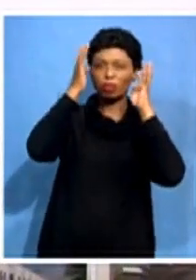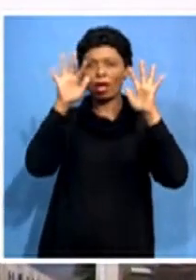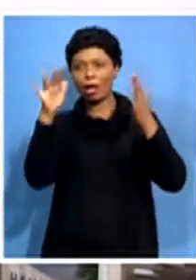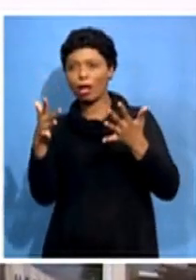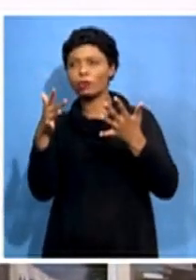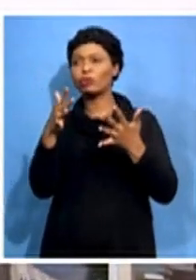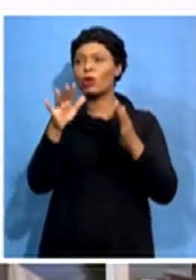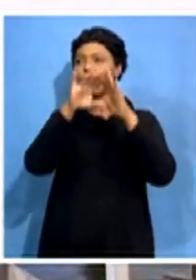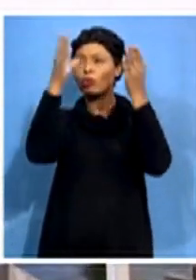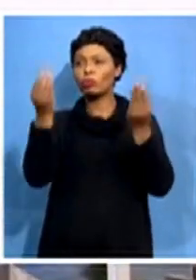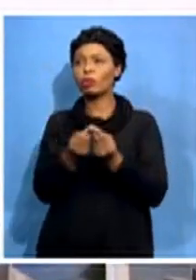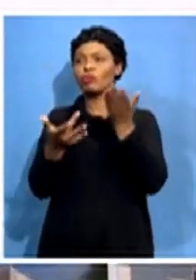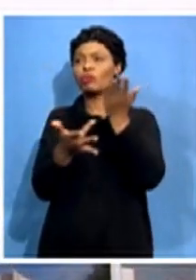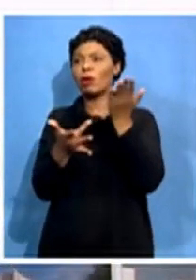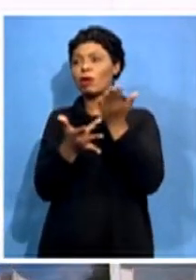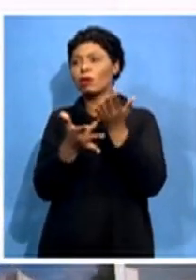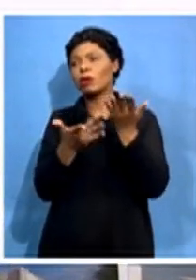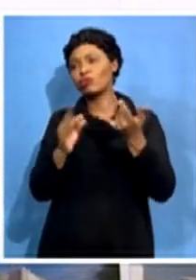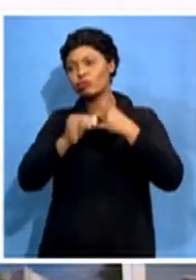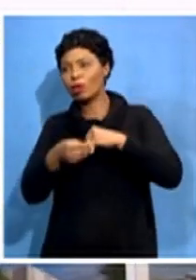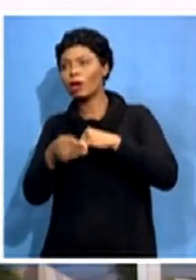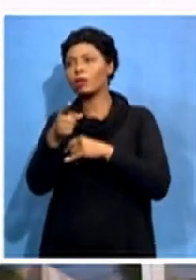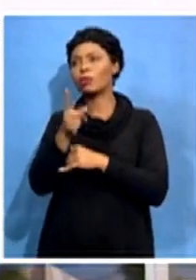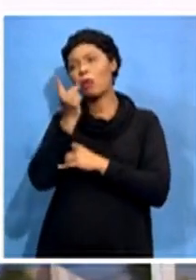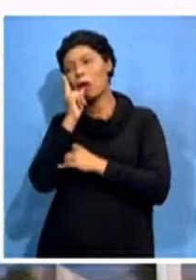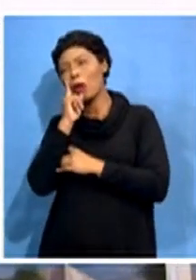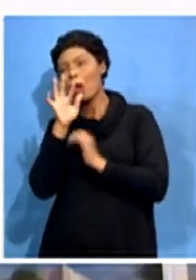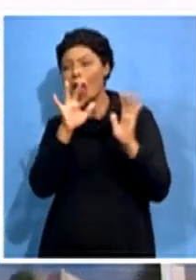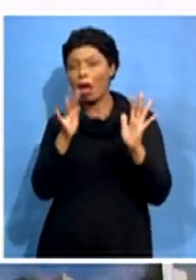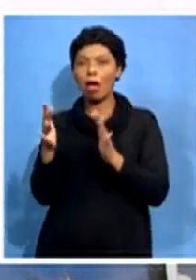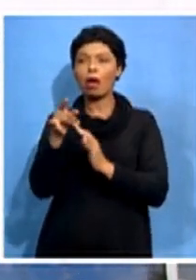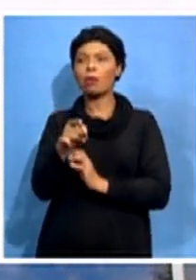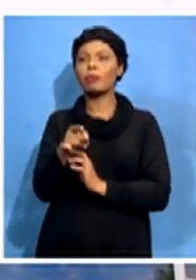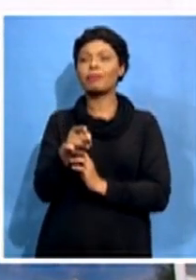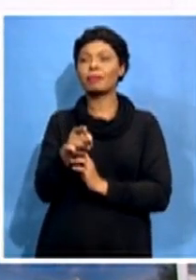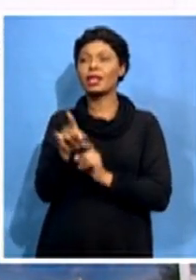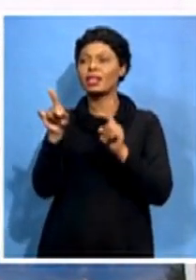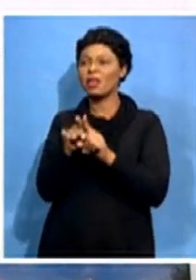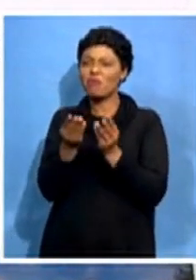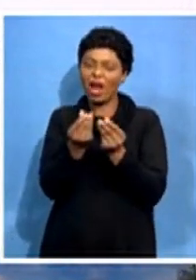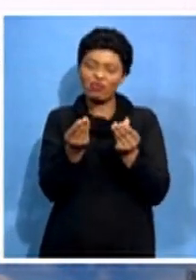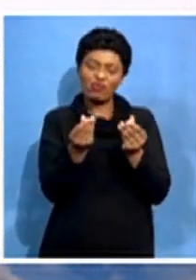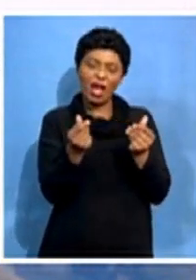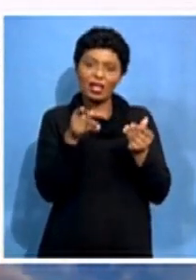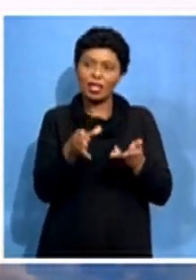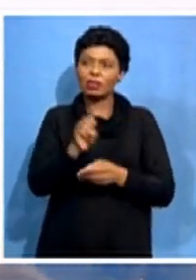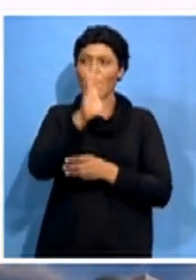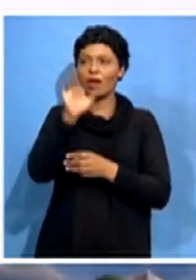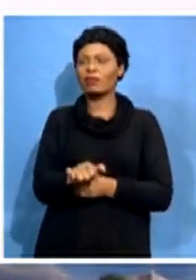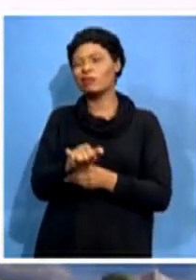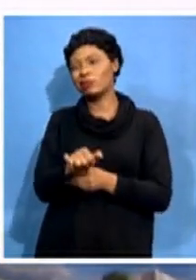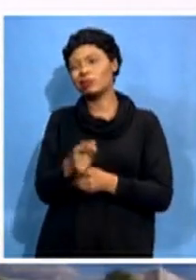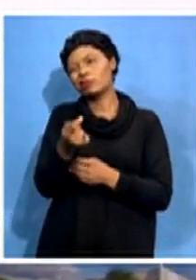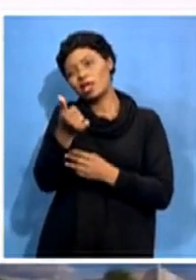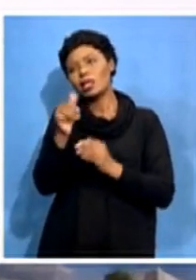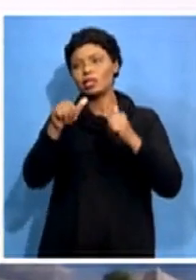deep clays. We also have a challenge in terms of materials in South Africa at the moment, structural steel shortages, which we are currently dealing